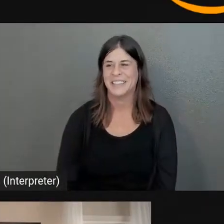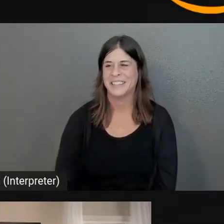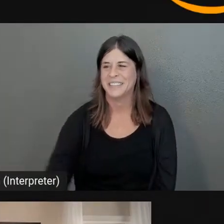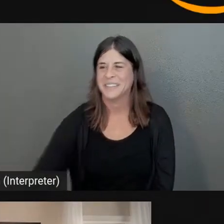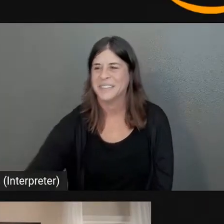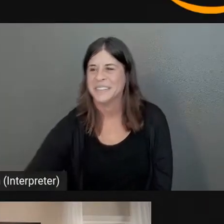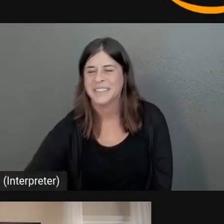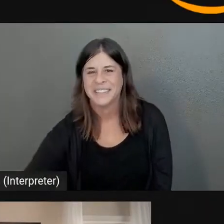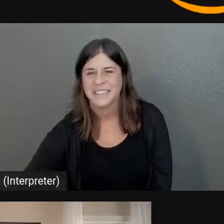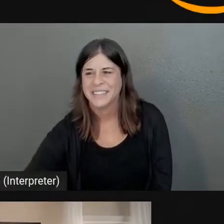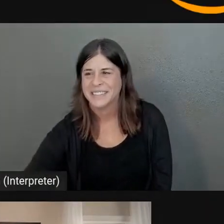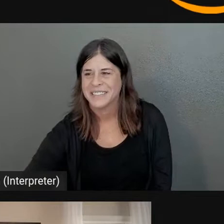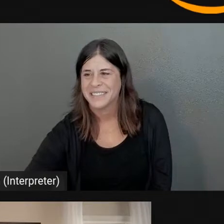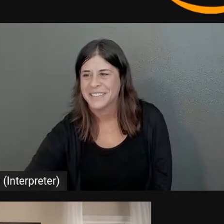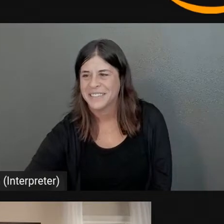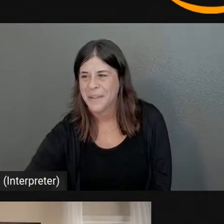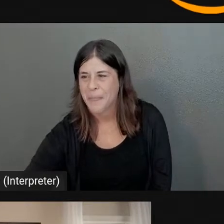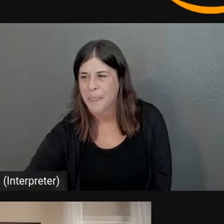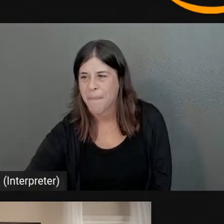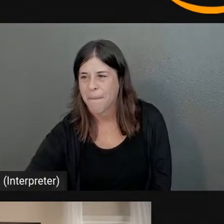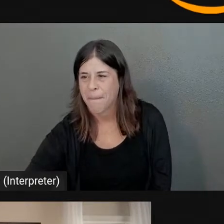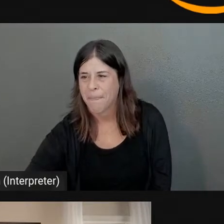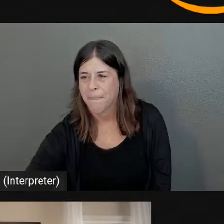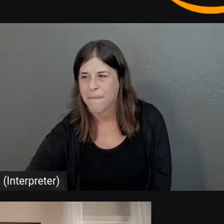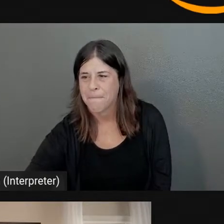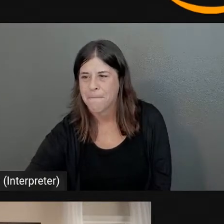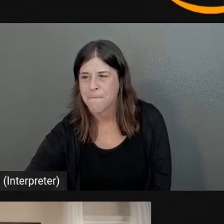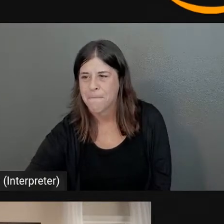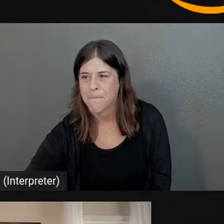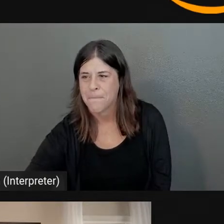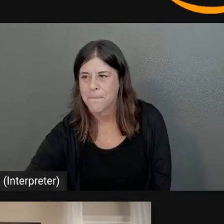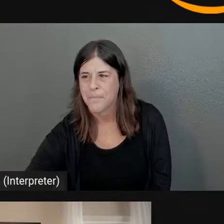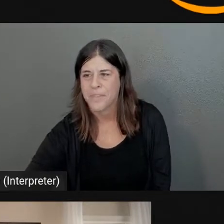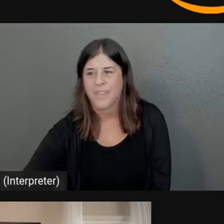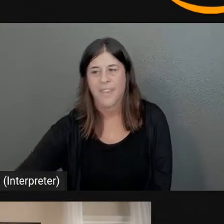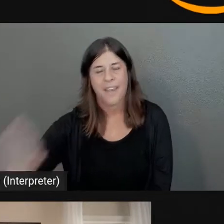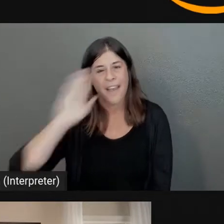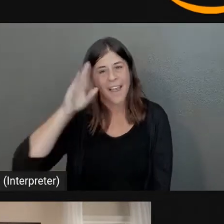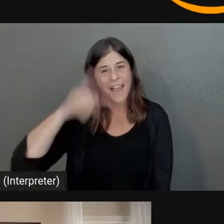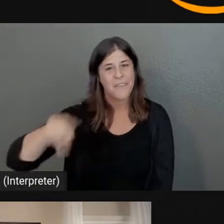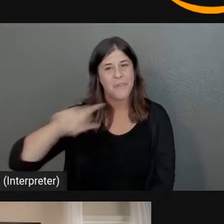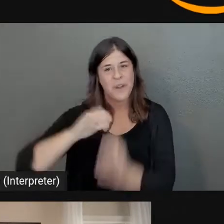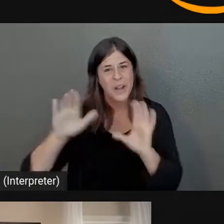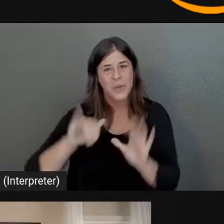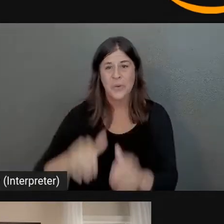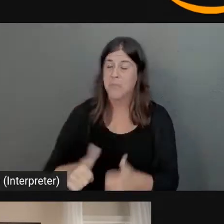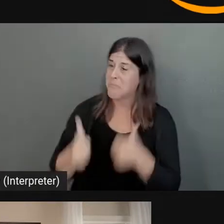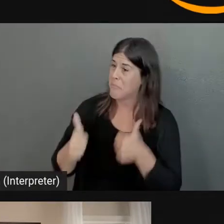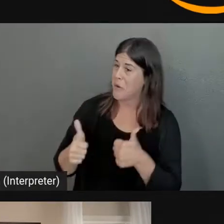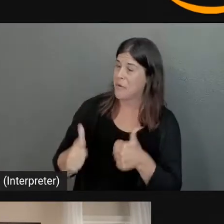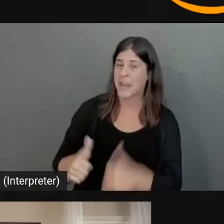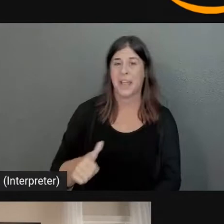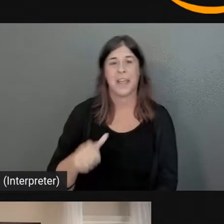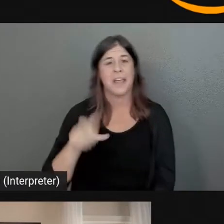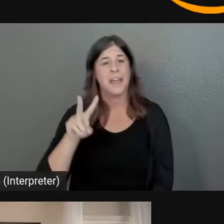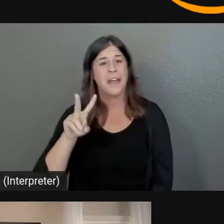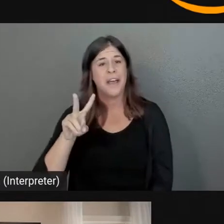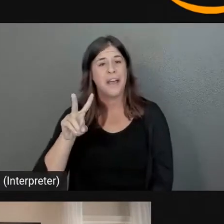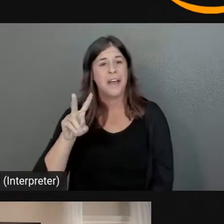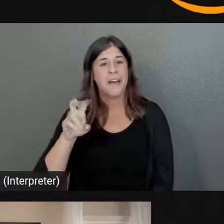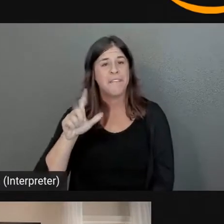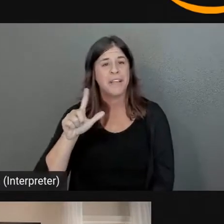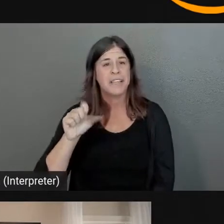Hey everyone, how you doing? Good. Okay, so Valis, why don't you jump right in